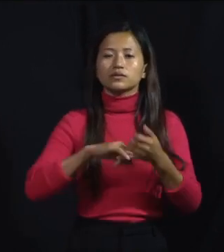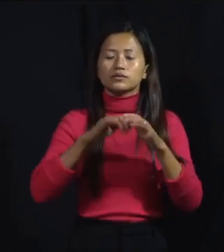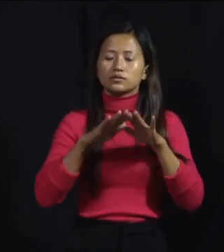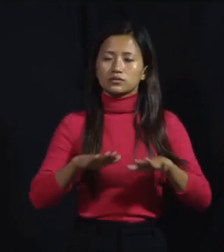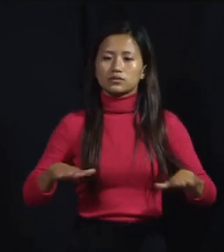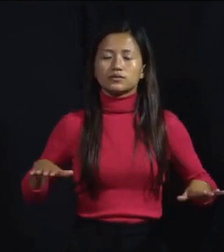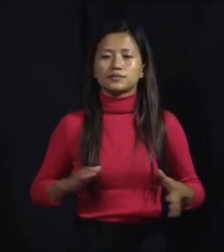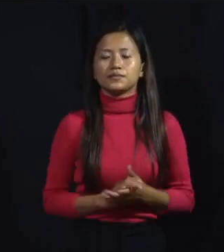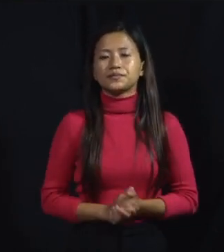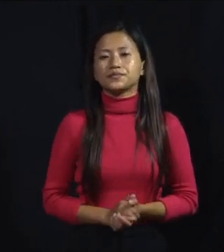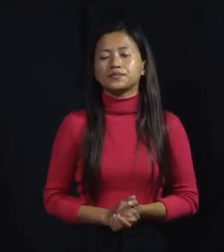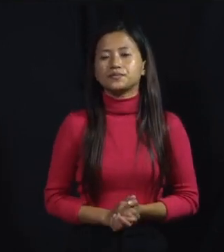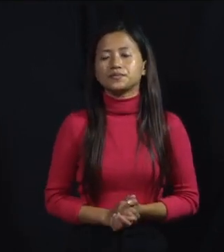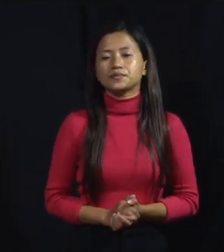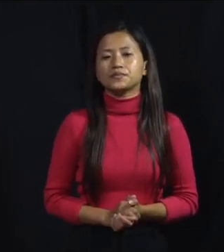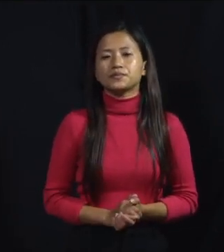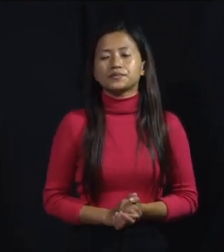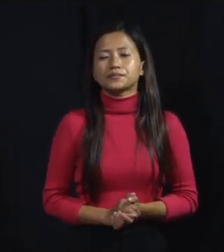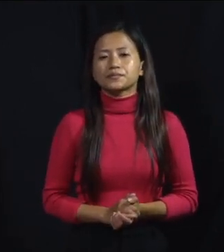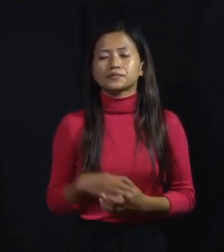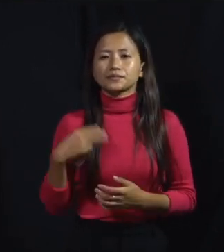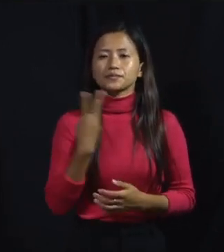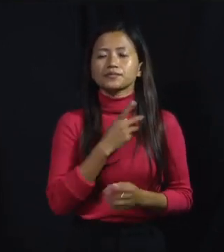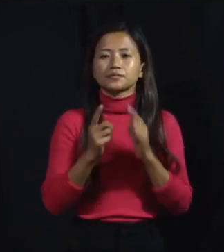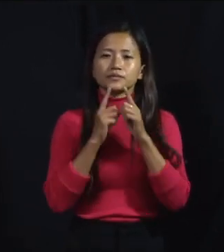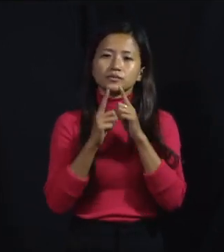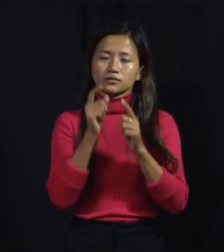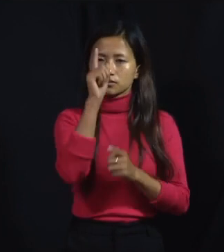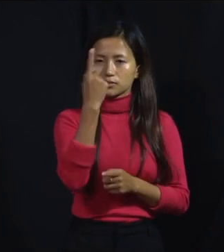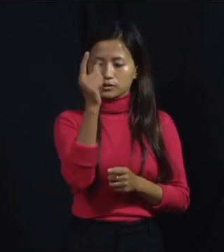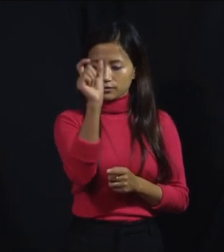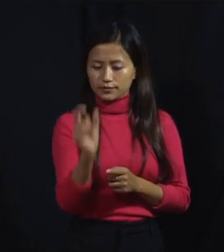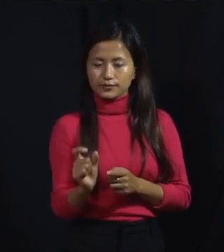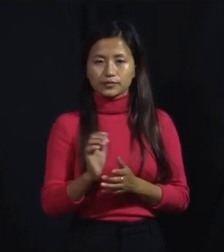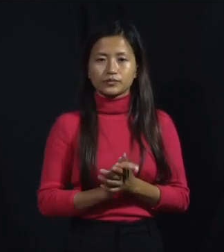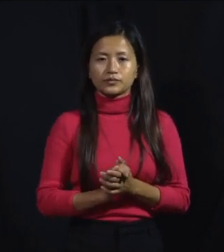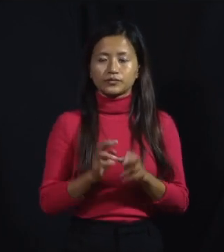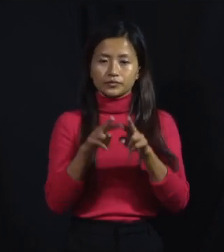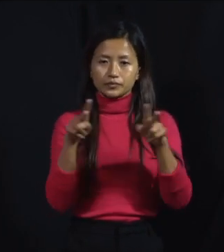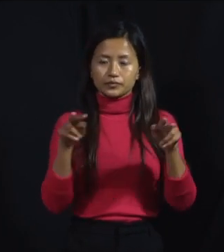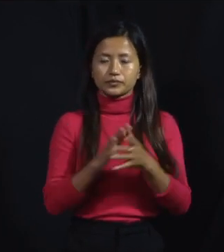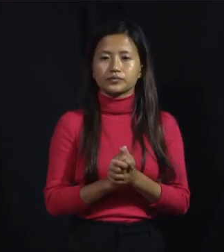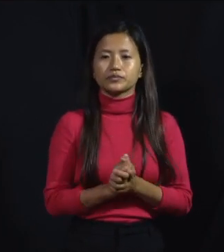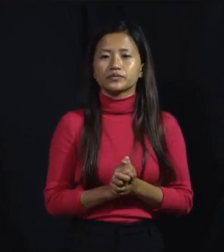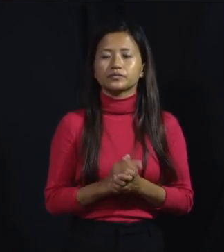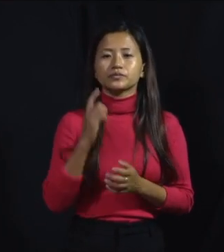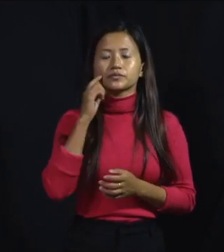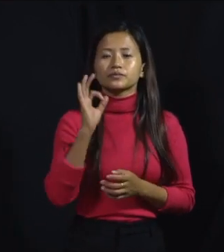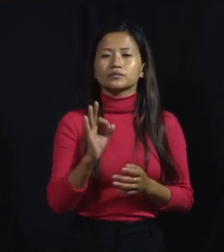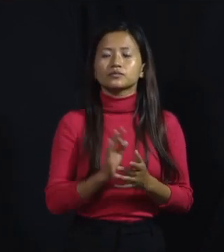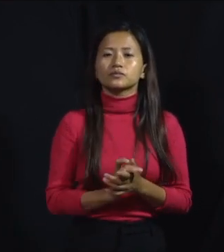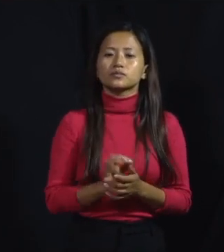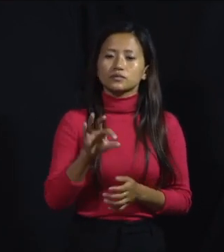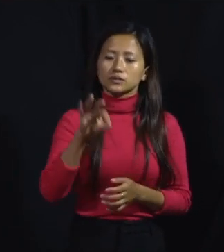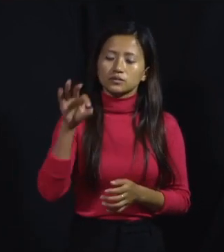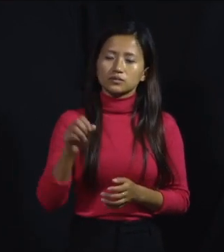okay? And then we also talked about the individual difference, right? So individual difference is also very important.